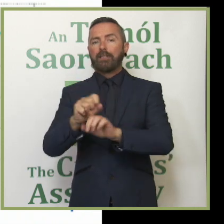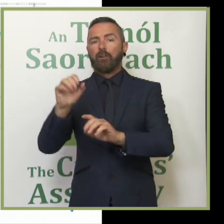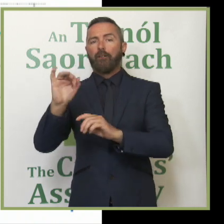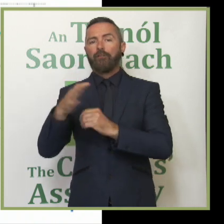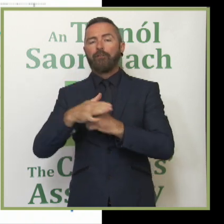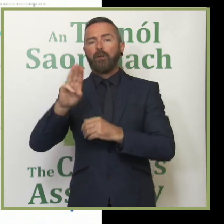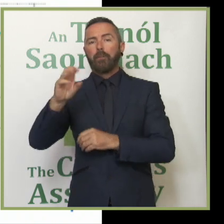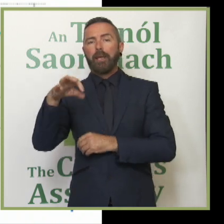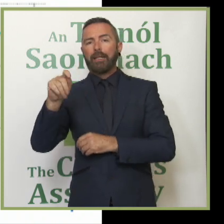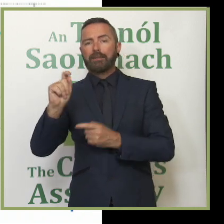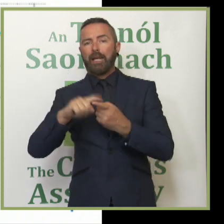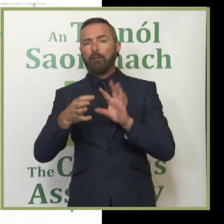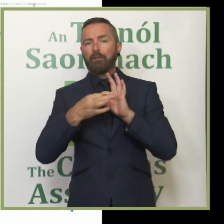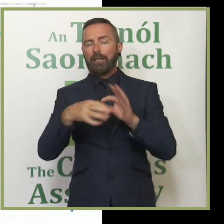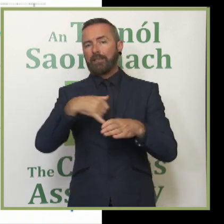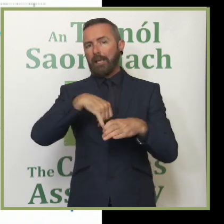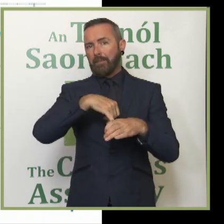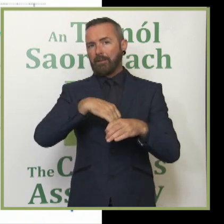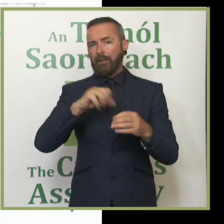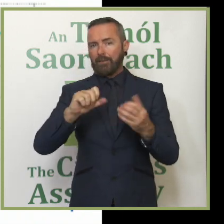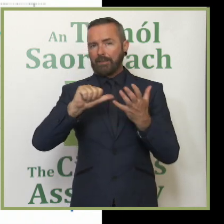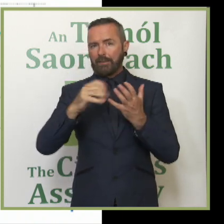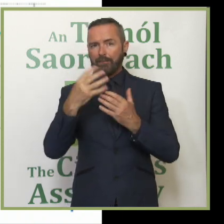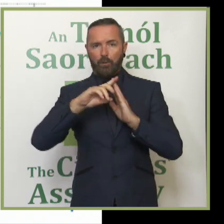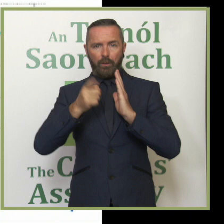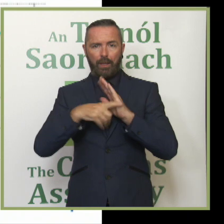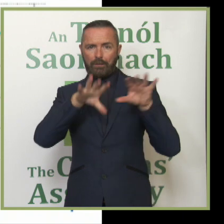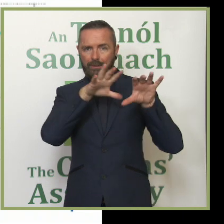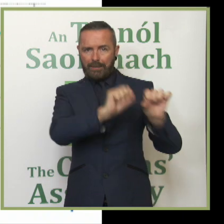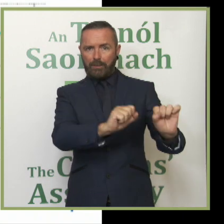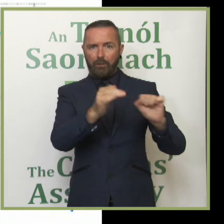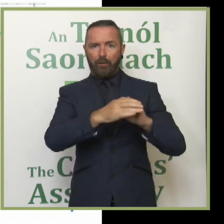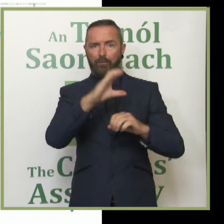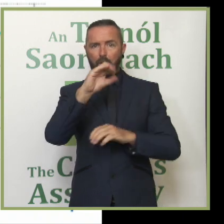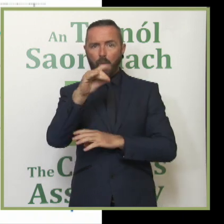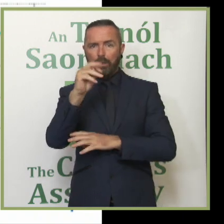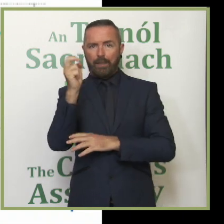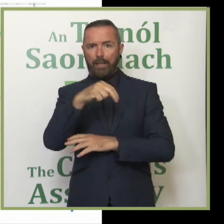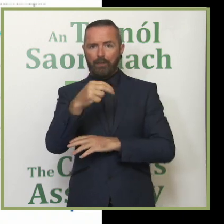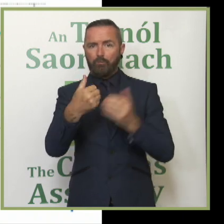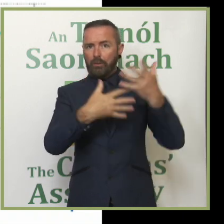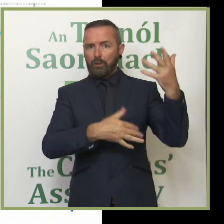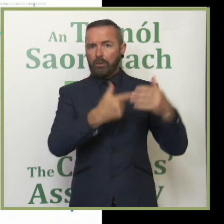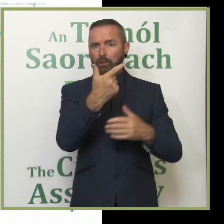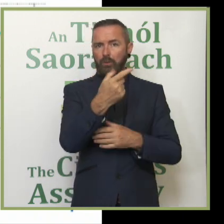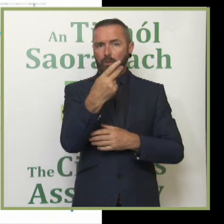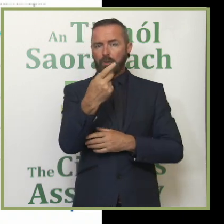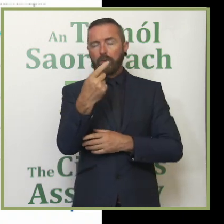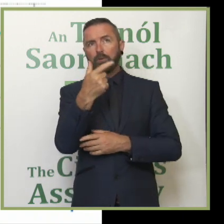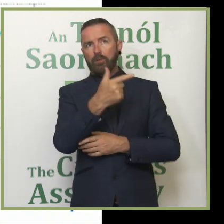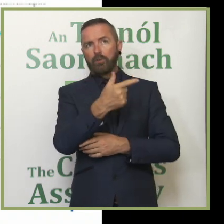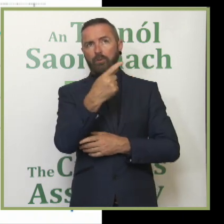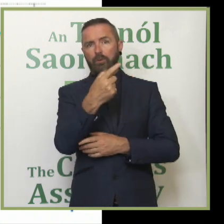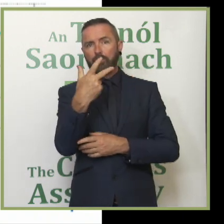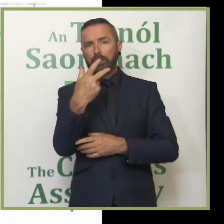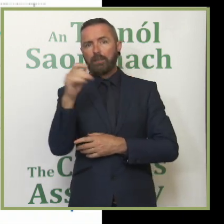related processing chemicals. And we had 64,000 seizures of cocaine, resulting in 213 tons of cocaine